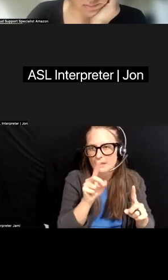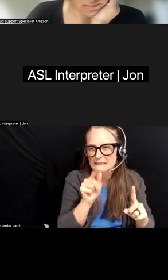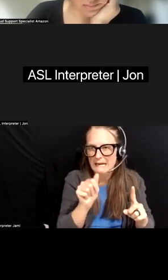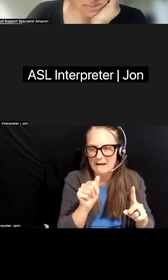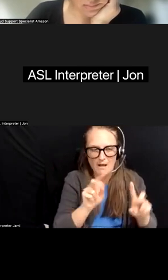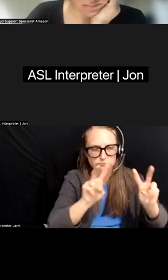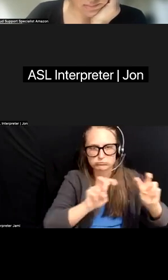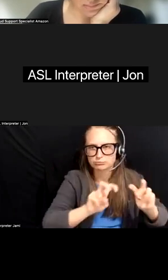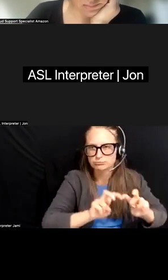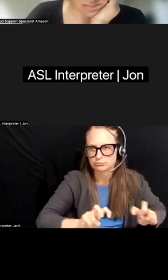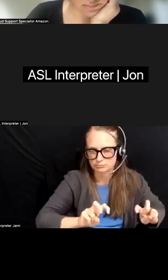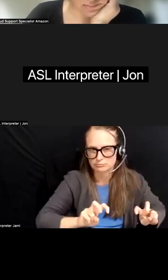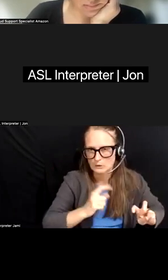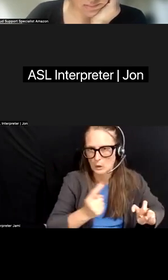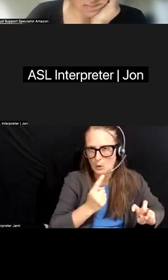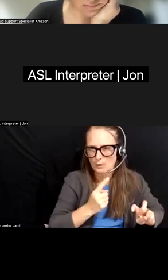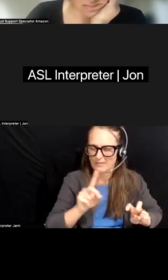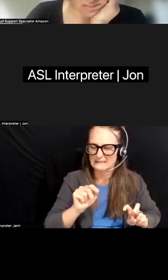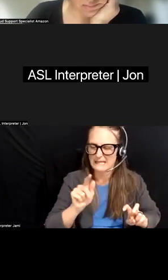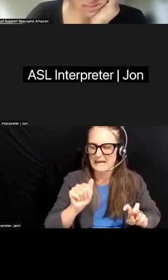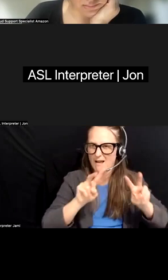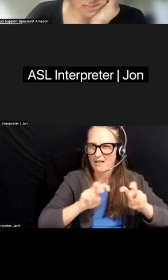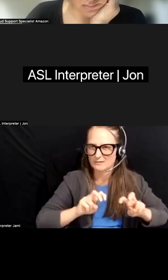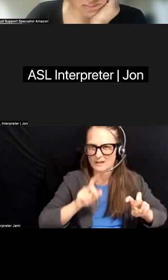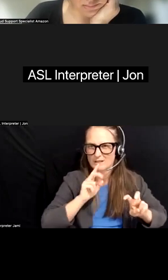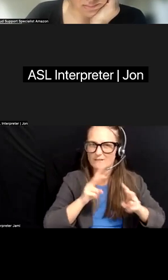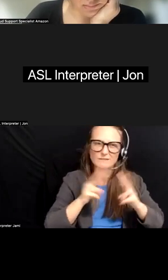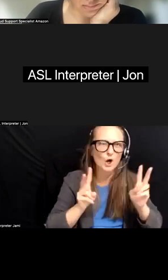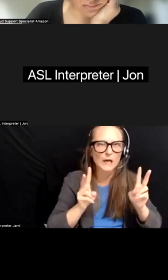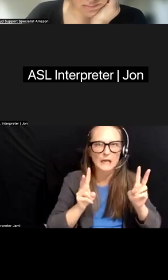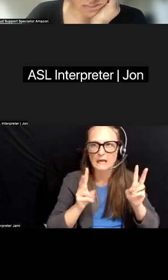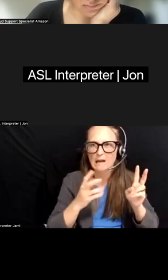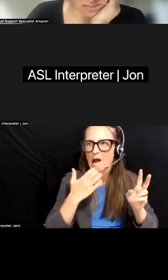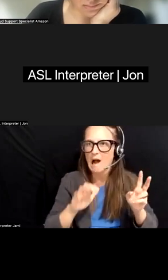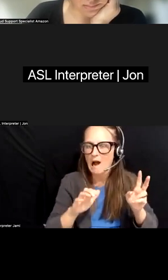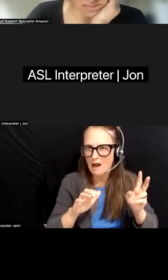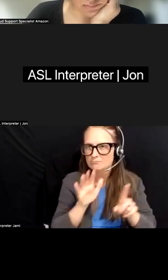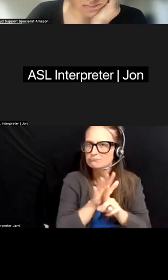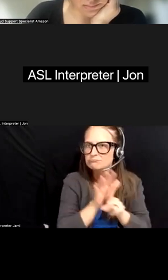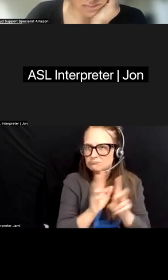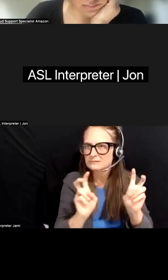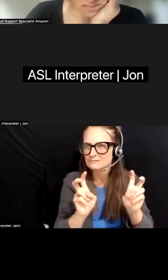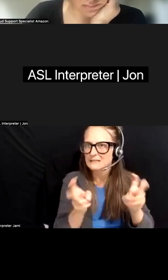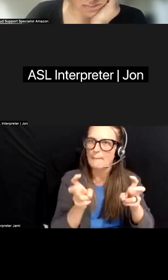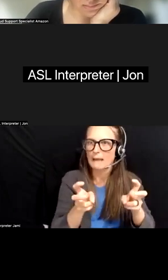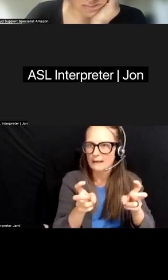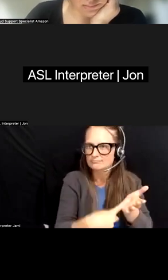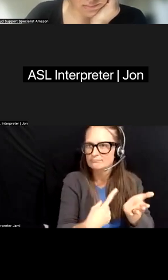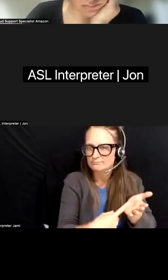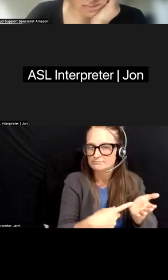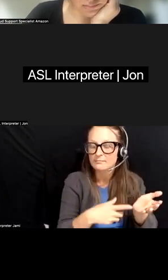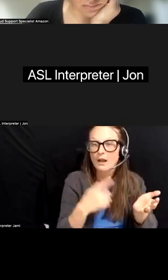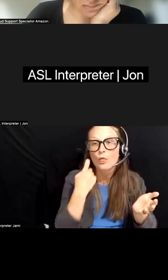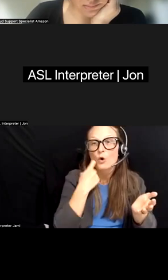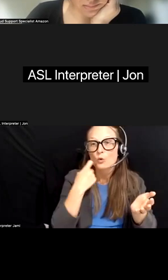analyzing our data, and data analytics is a very hot topic. In the recent years, instead